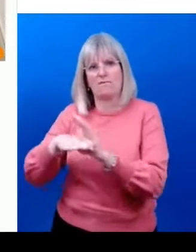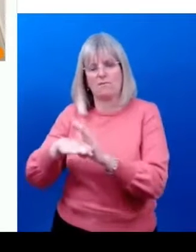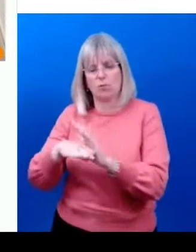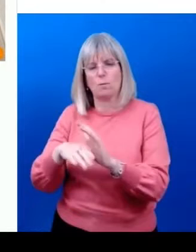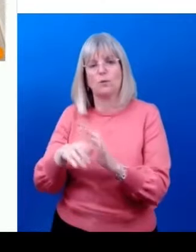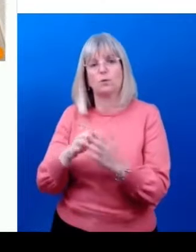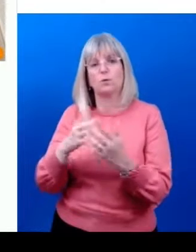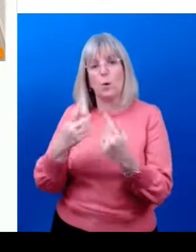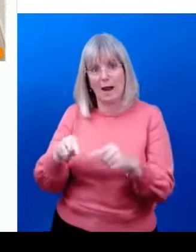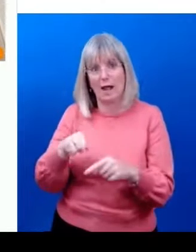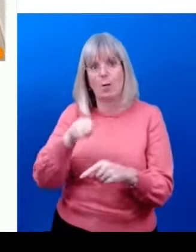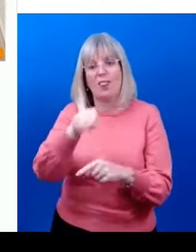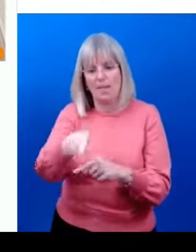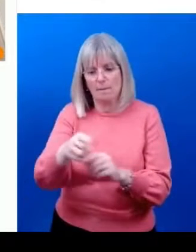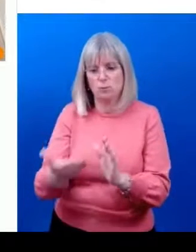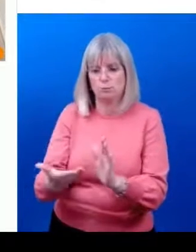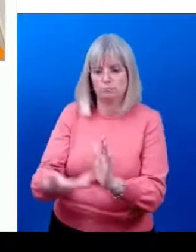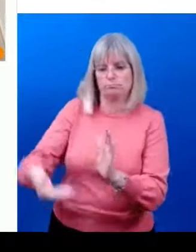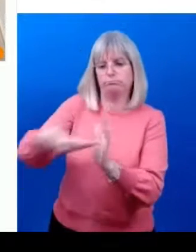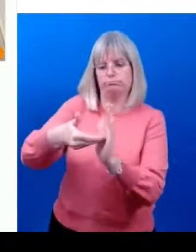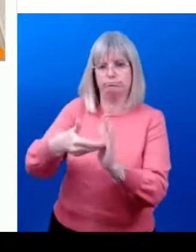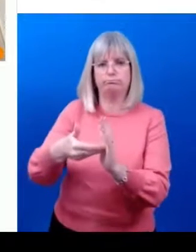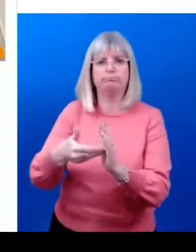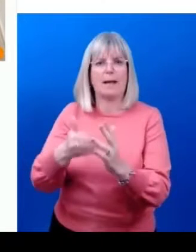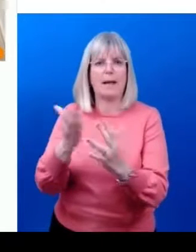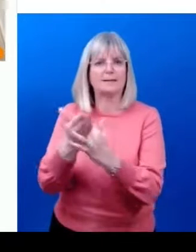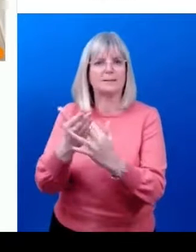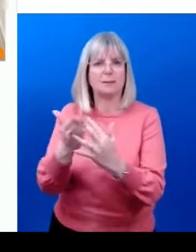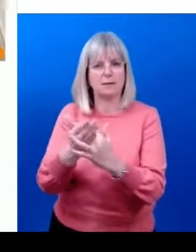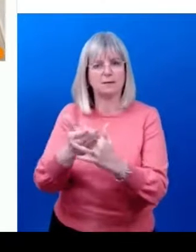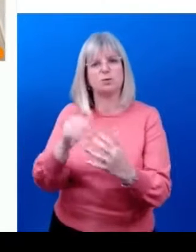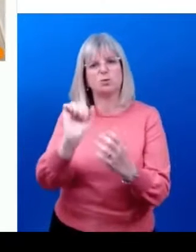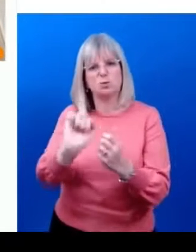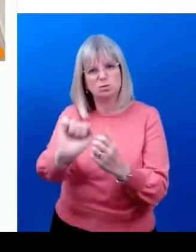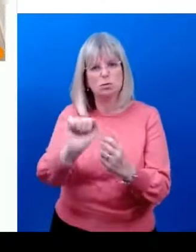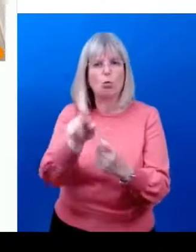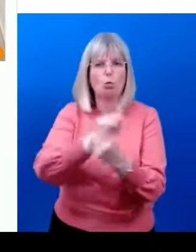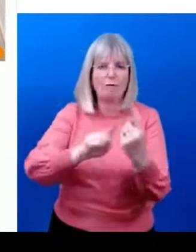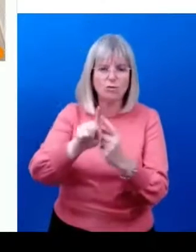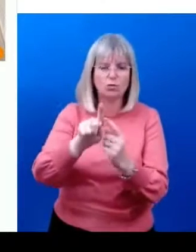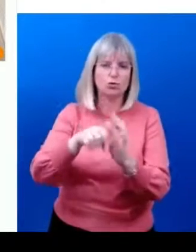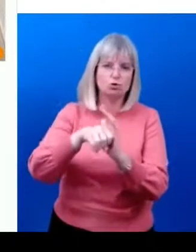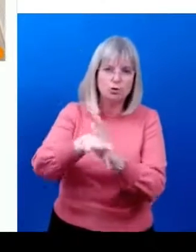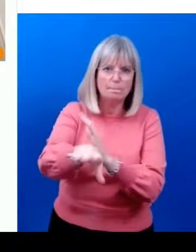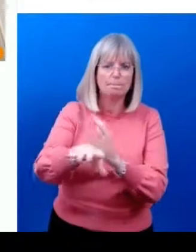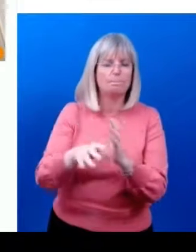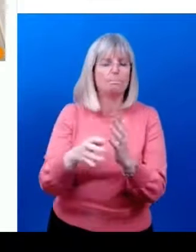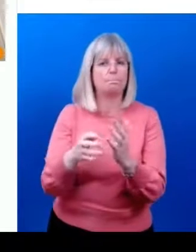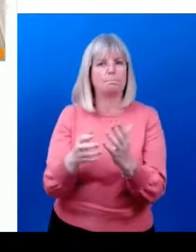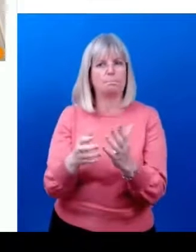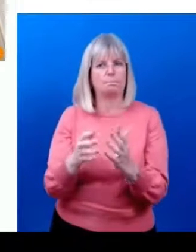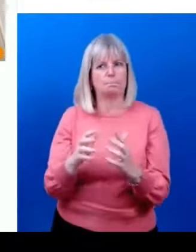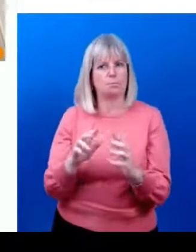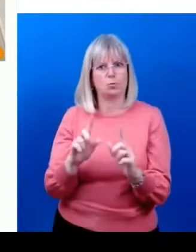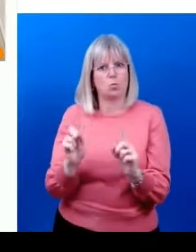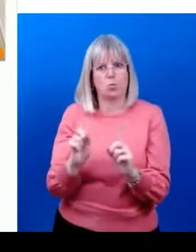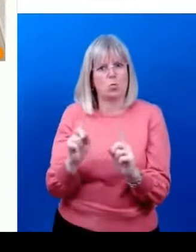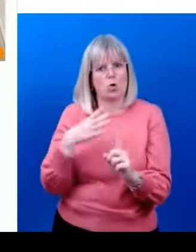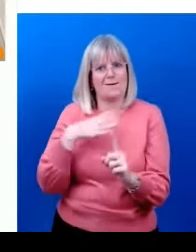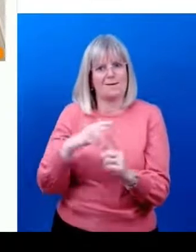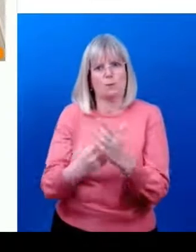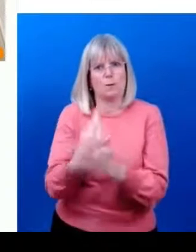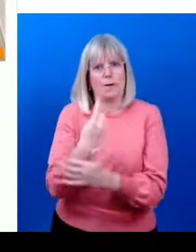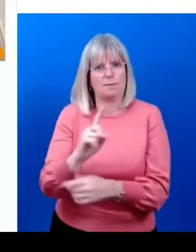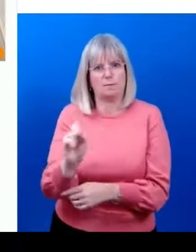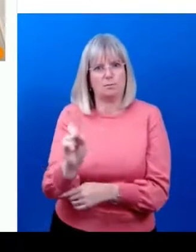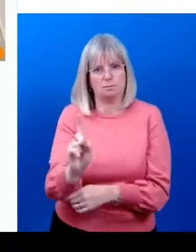to conferences and streams as we go forwards, and so both for